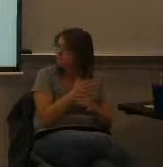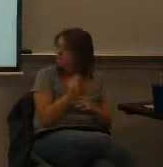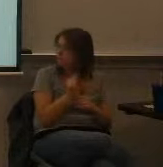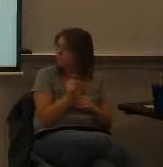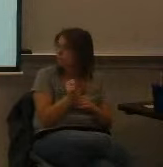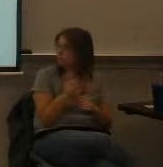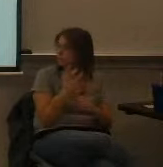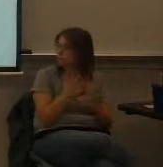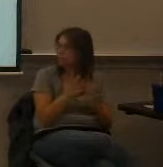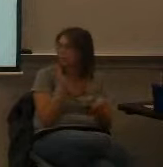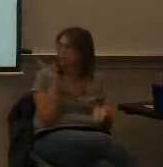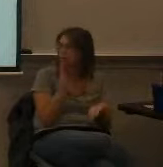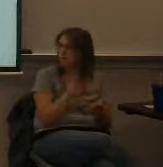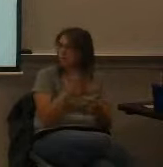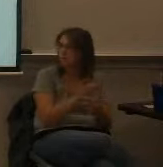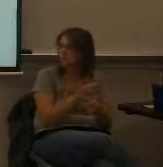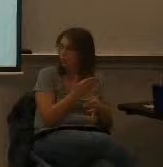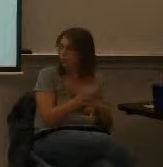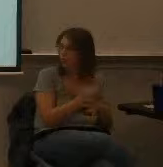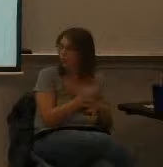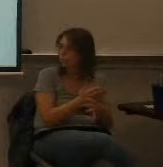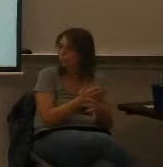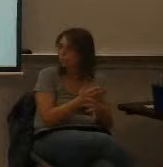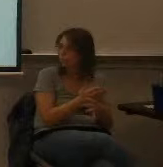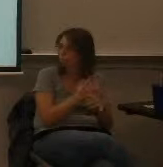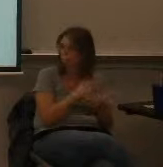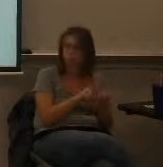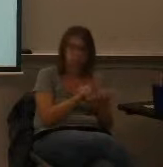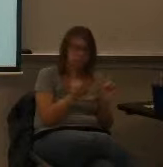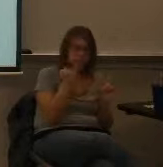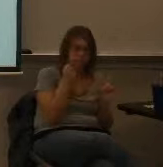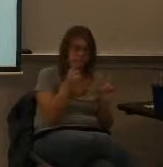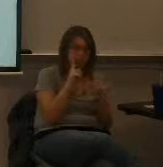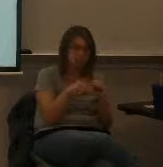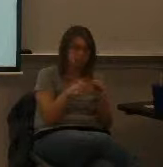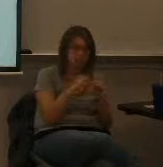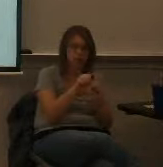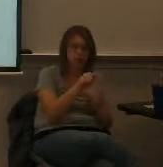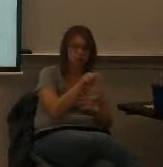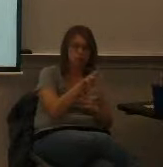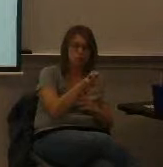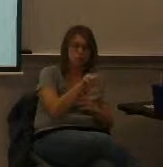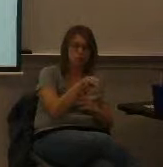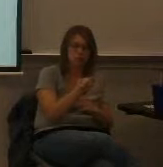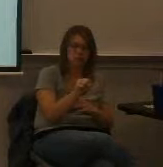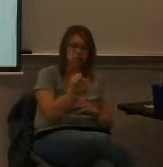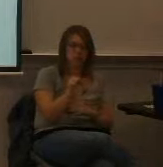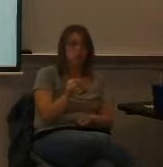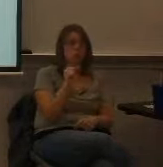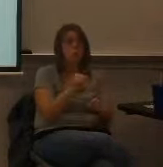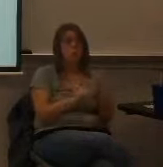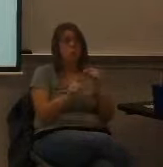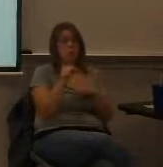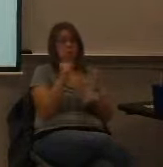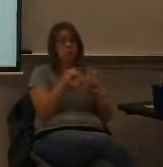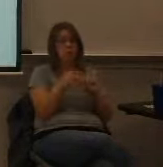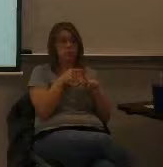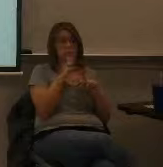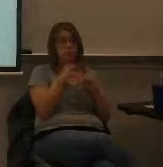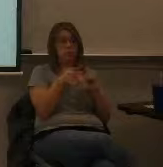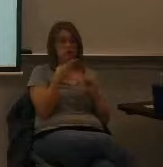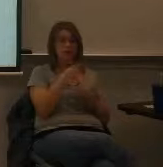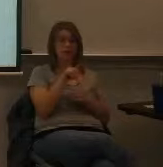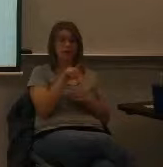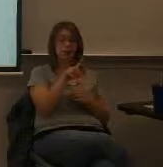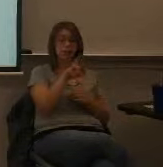lakes being perhaps the least disturbed. However, if you think about streams, we can go back all the way to when we were talking about the hydrology